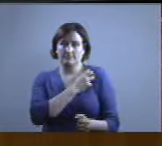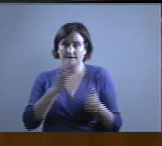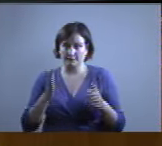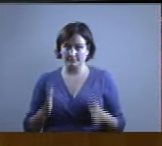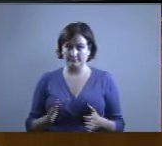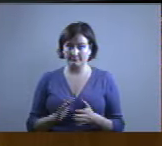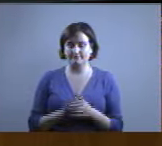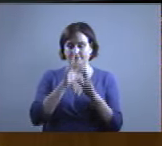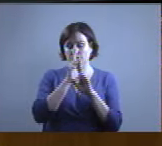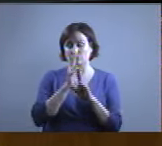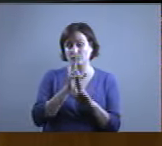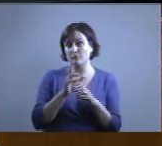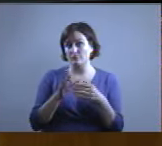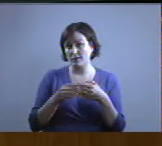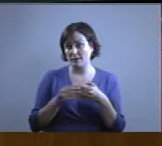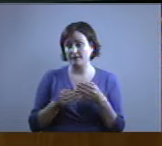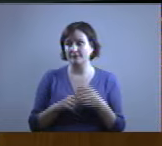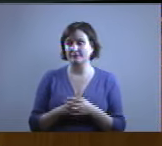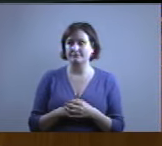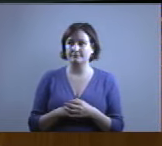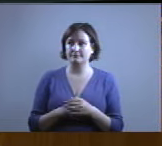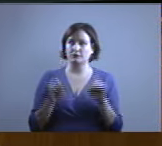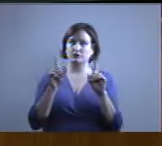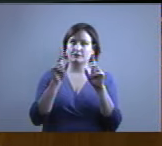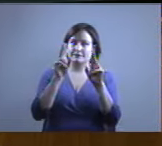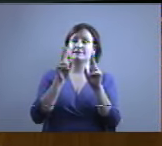Members, distinguished guests,